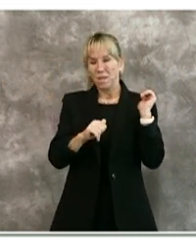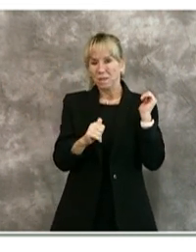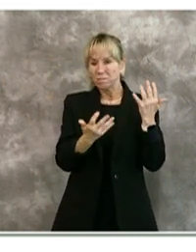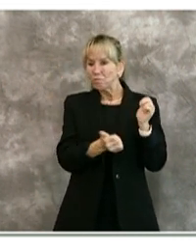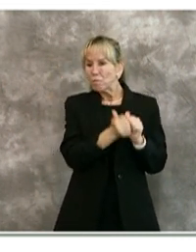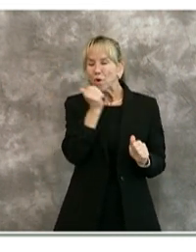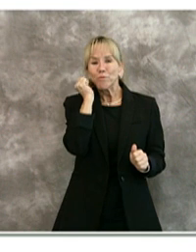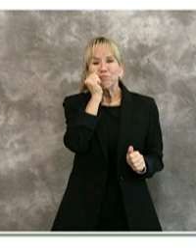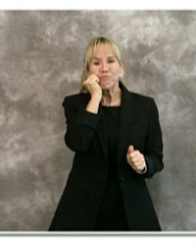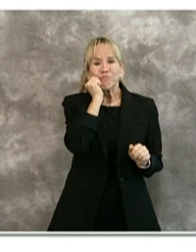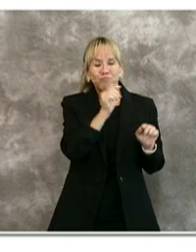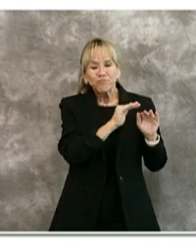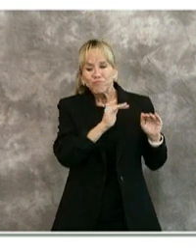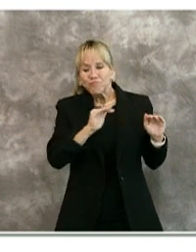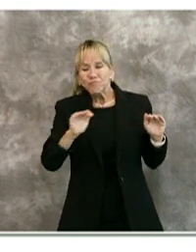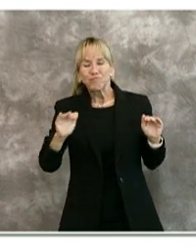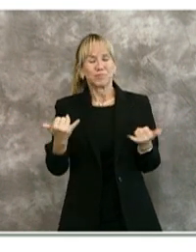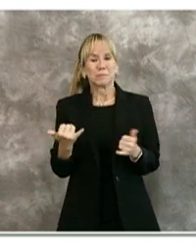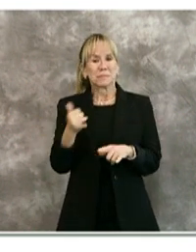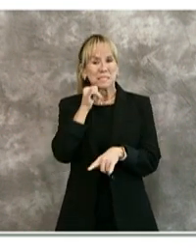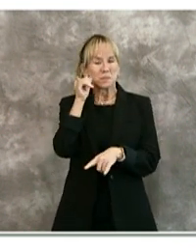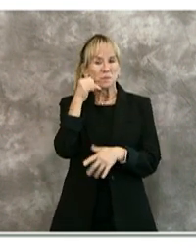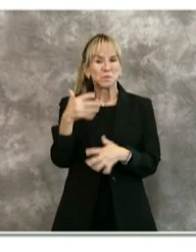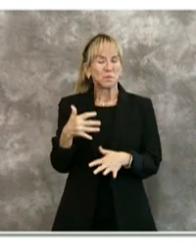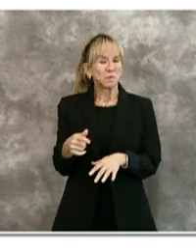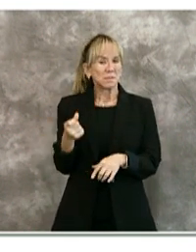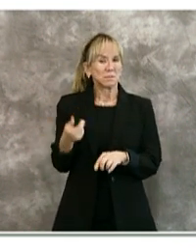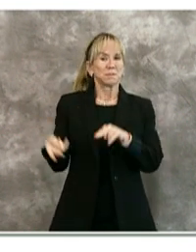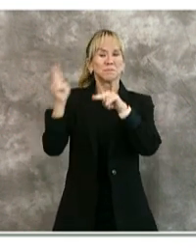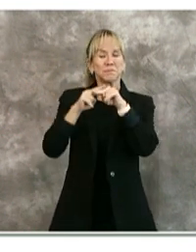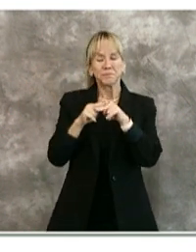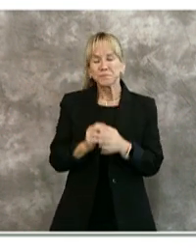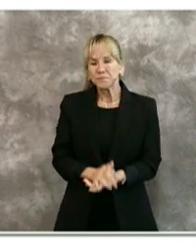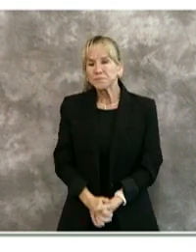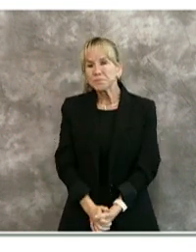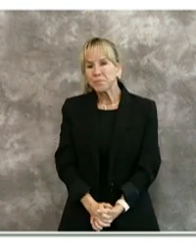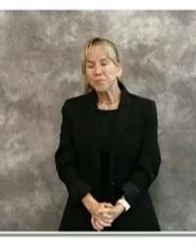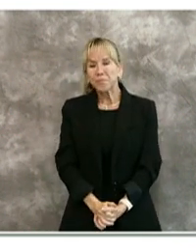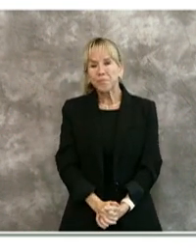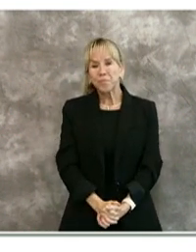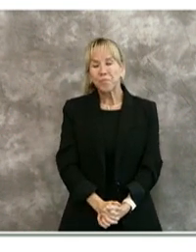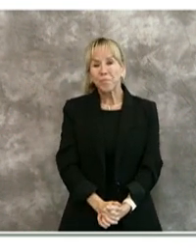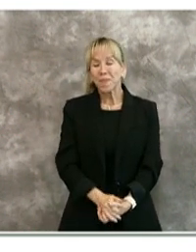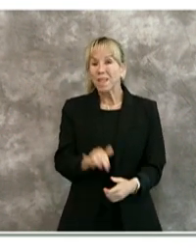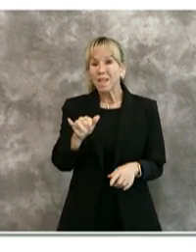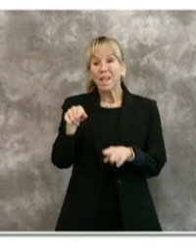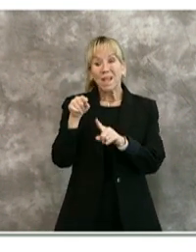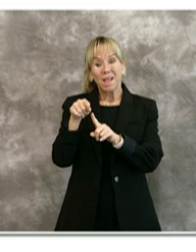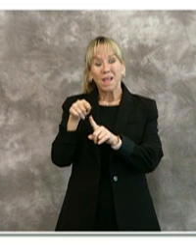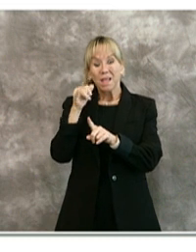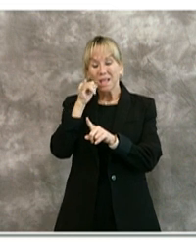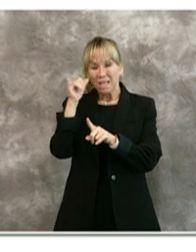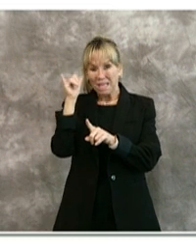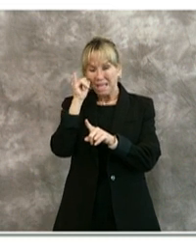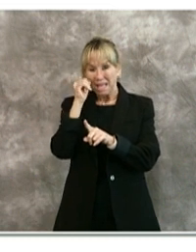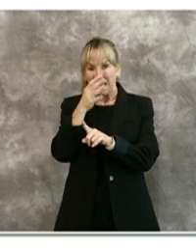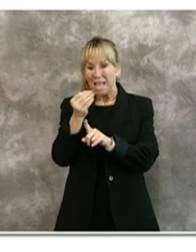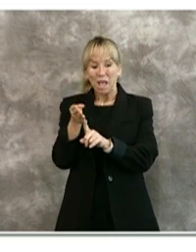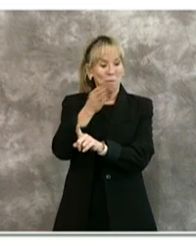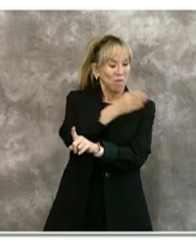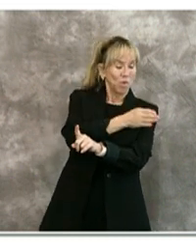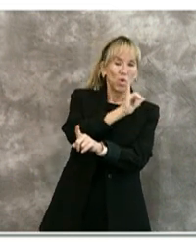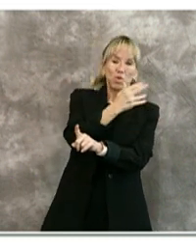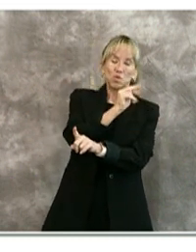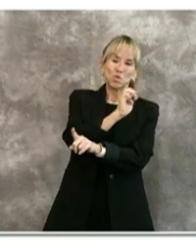most days in the prior 14 days from this. The only other highest number is June